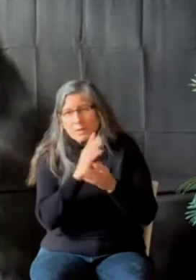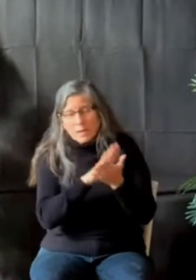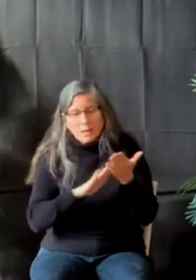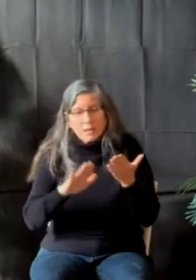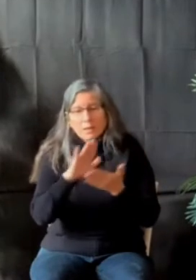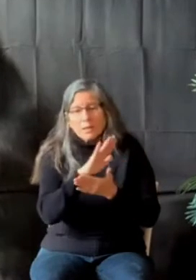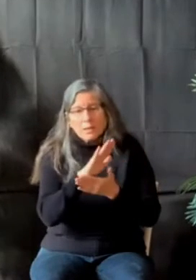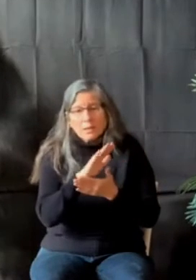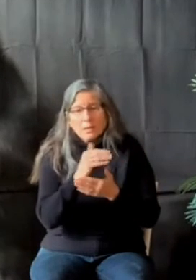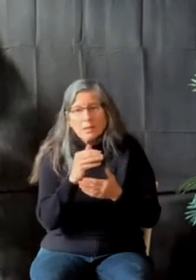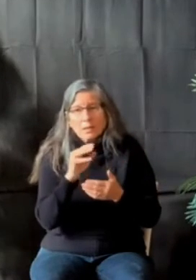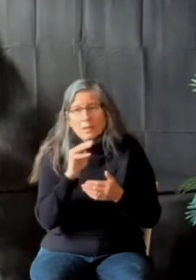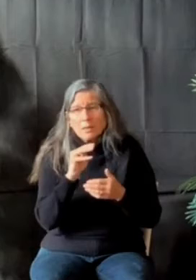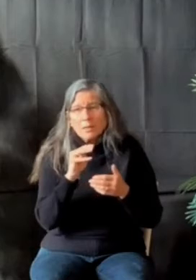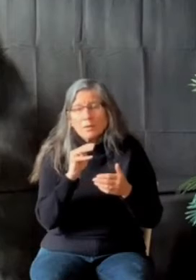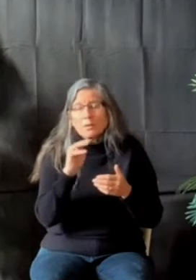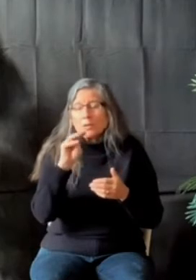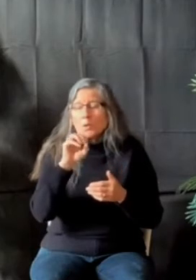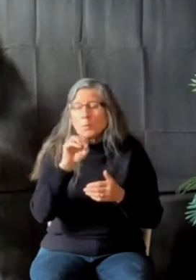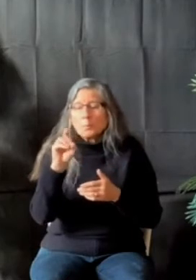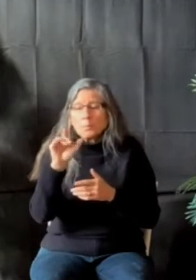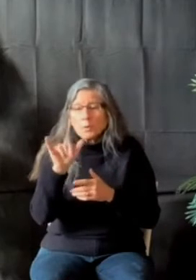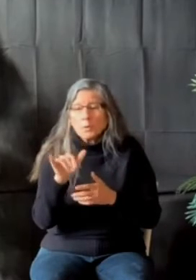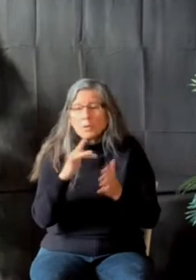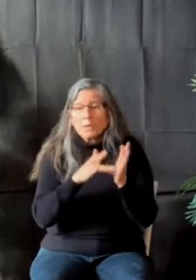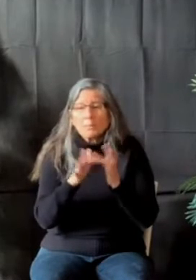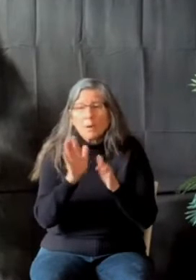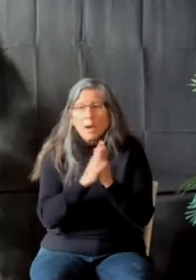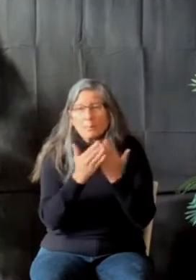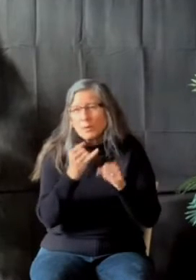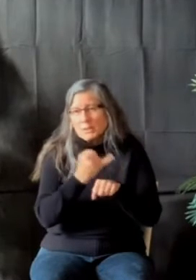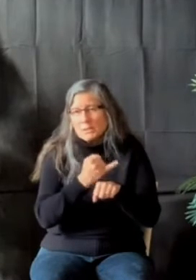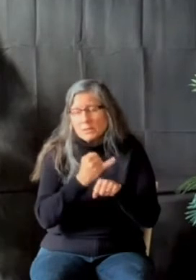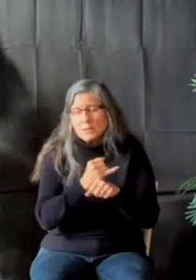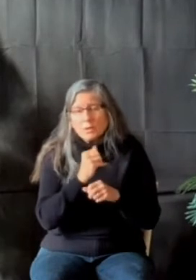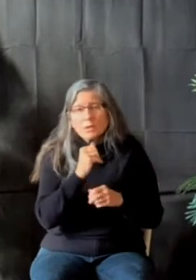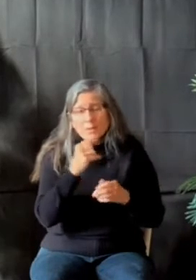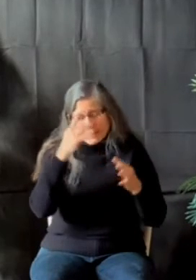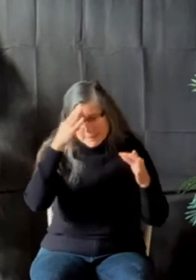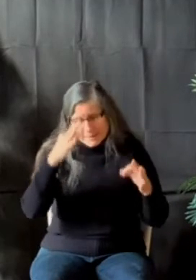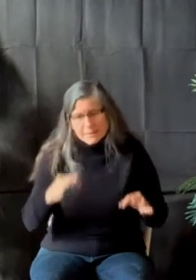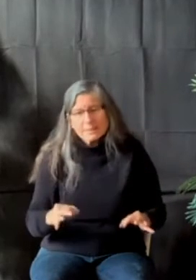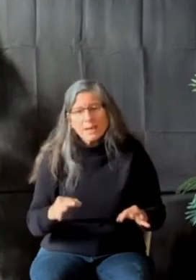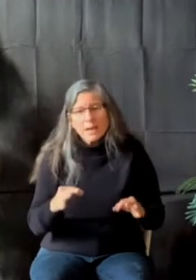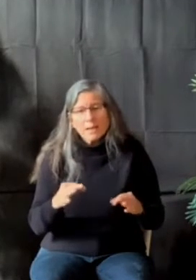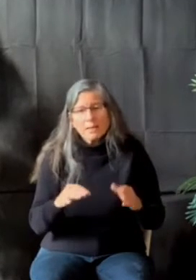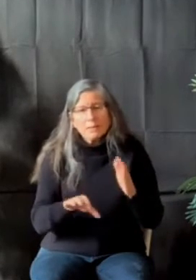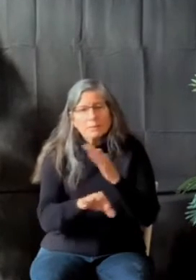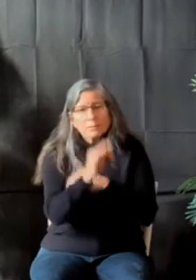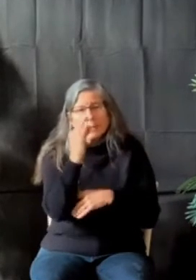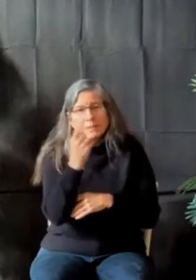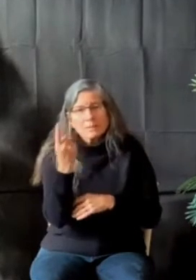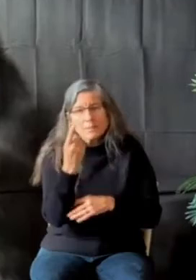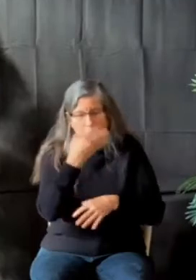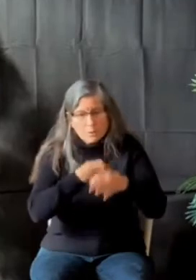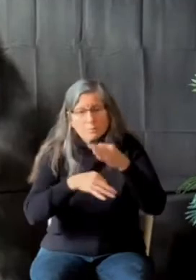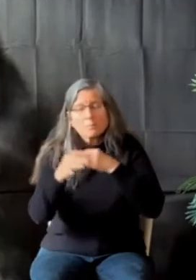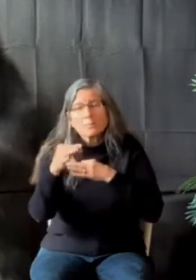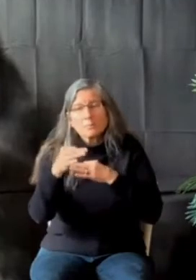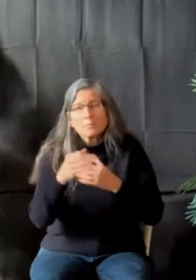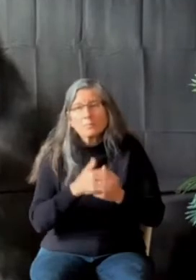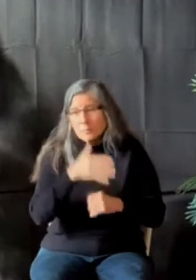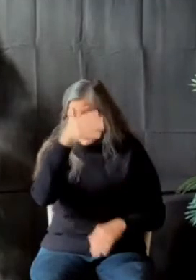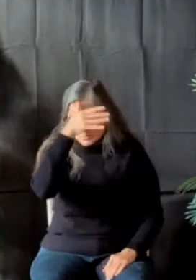and the Moody Bible Institute and other things that were there. He decided that he would select a man to take his place. And it was